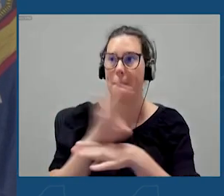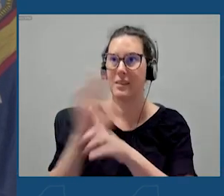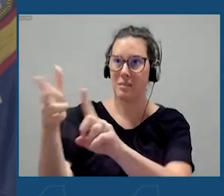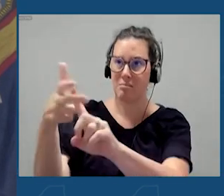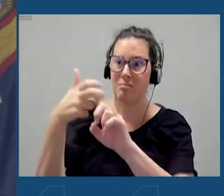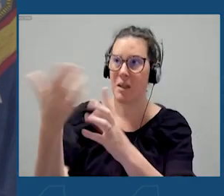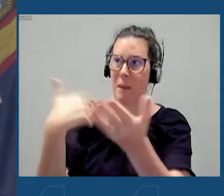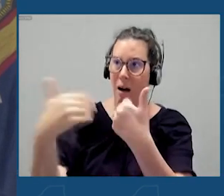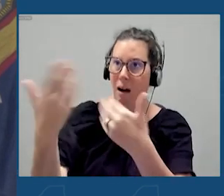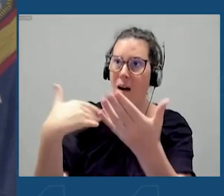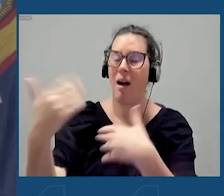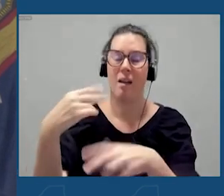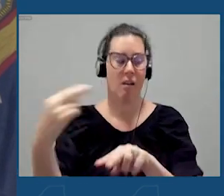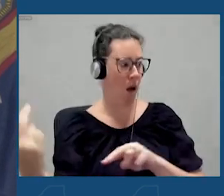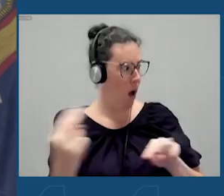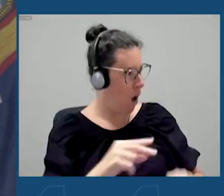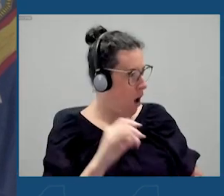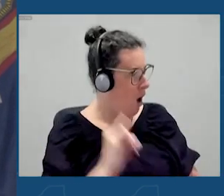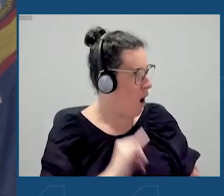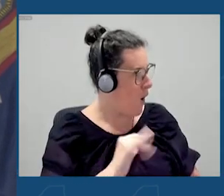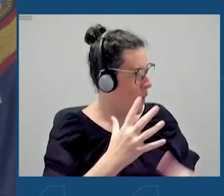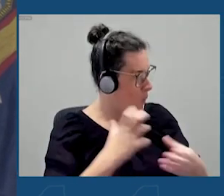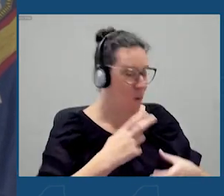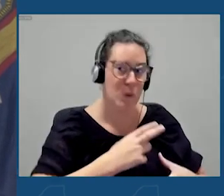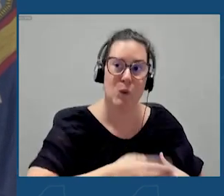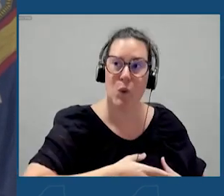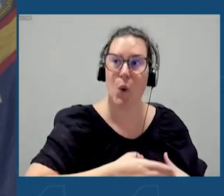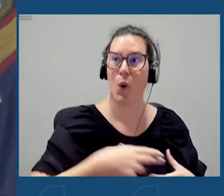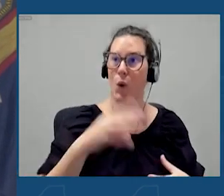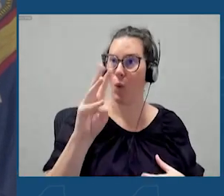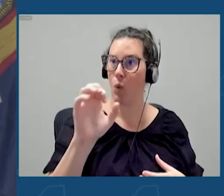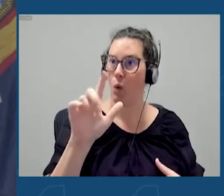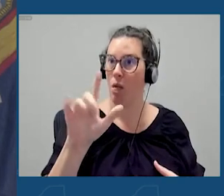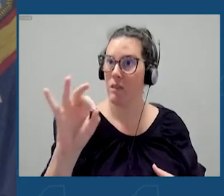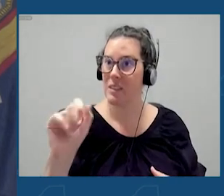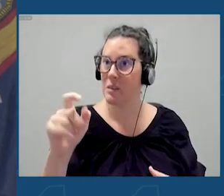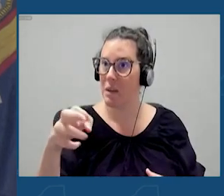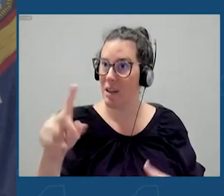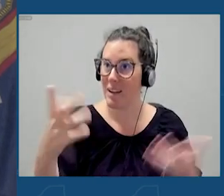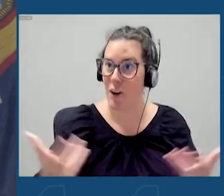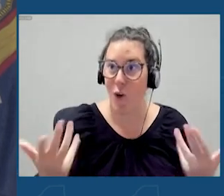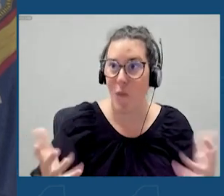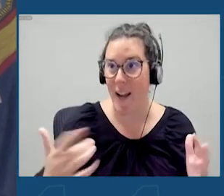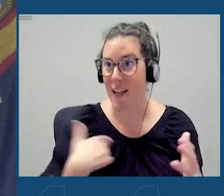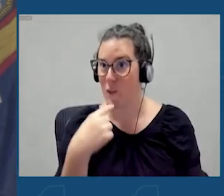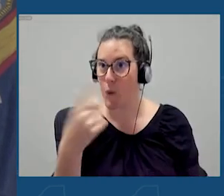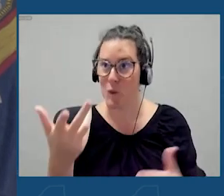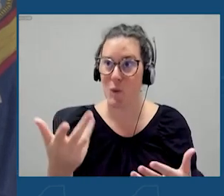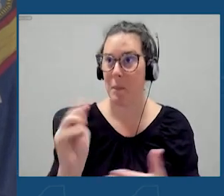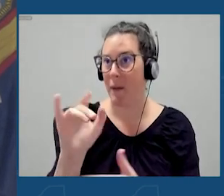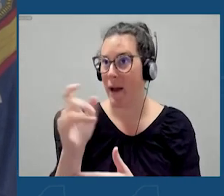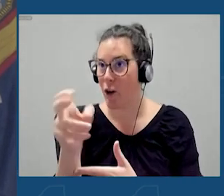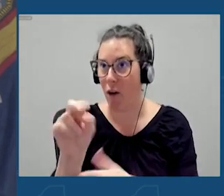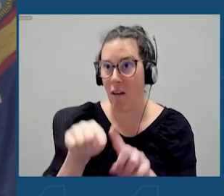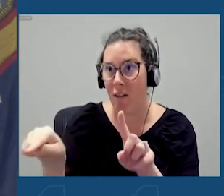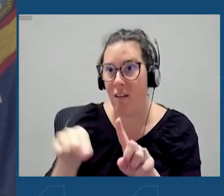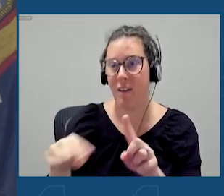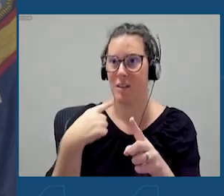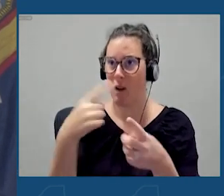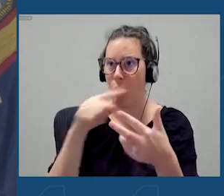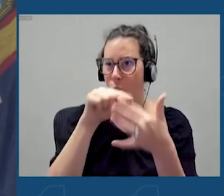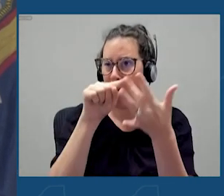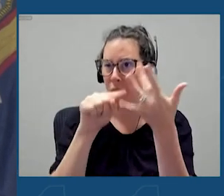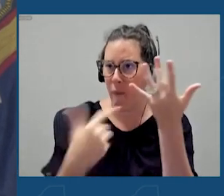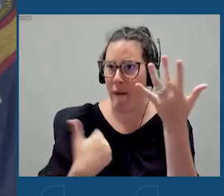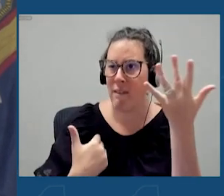like, oh, you want to come here? You want to join Wolfspeed? Because Wolfspeed, did I tell you Wolfspeed was here already? Did I tell you Micron's going down the road? Did I tell you about these other businesses